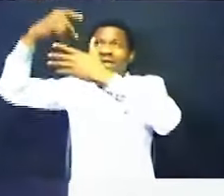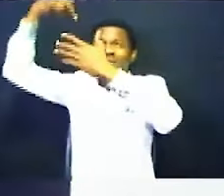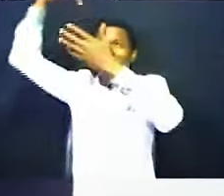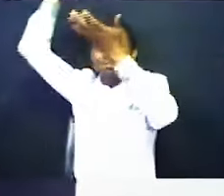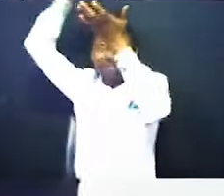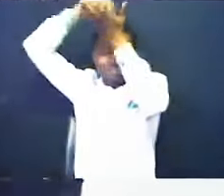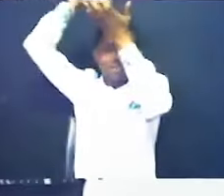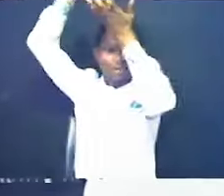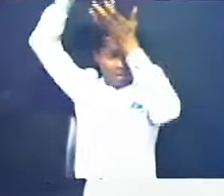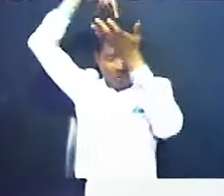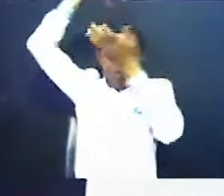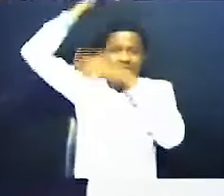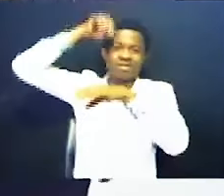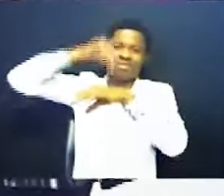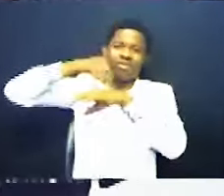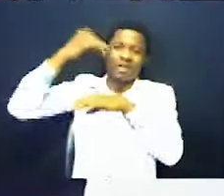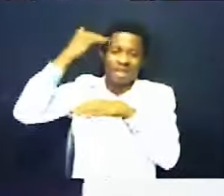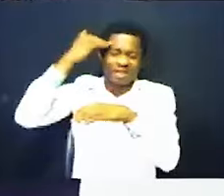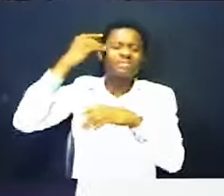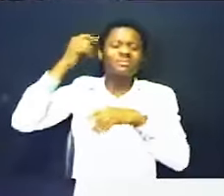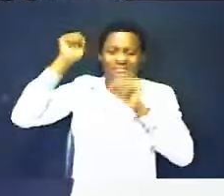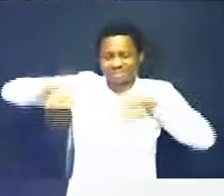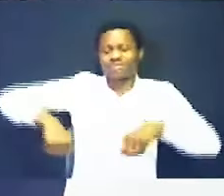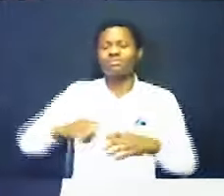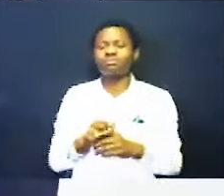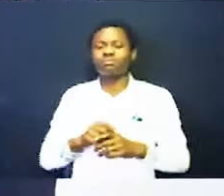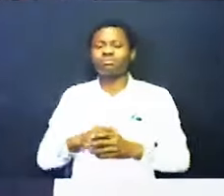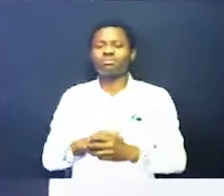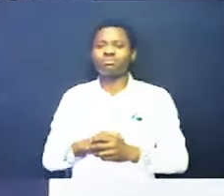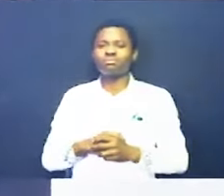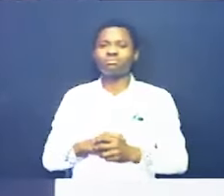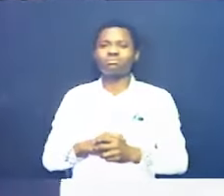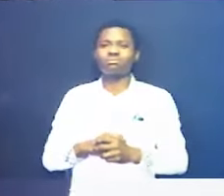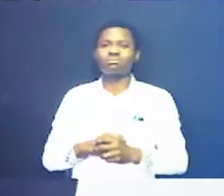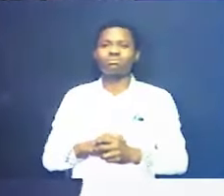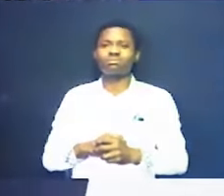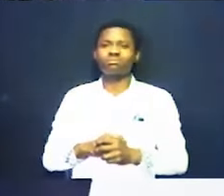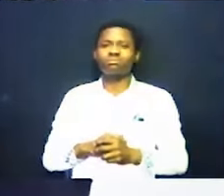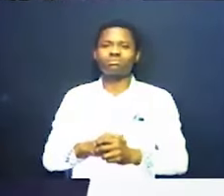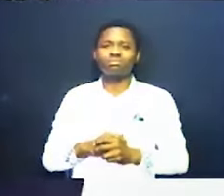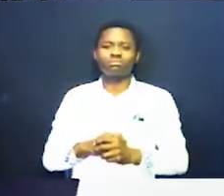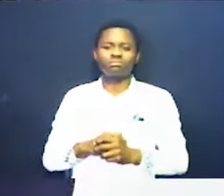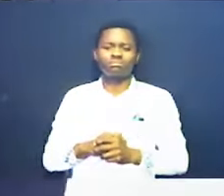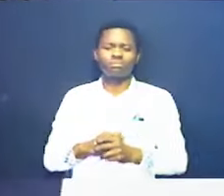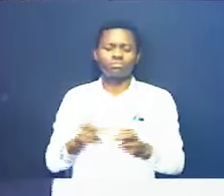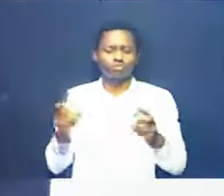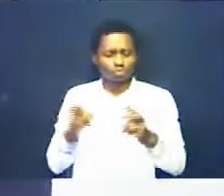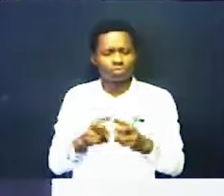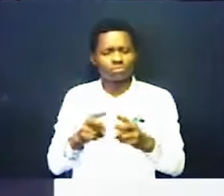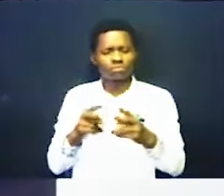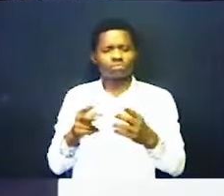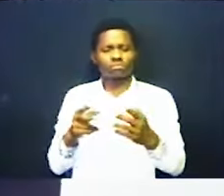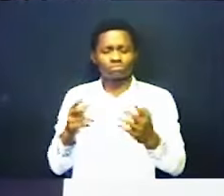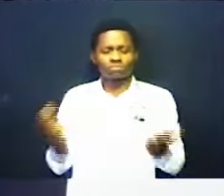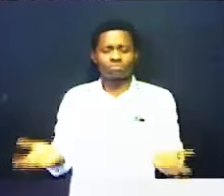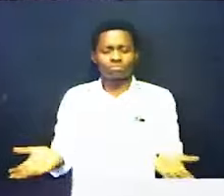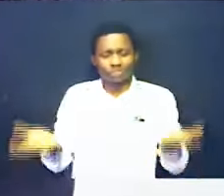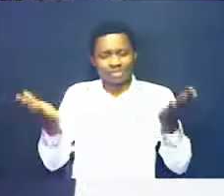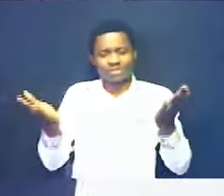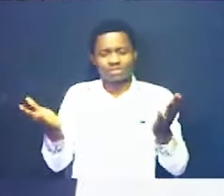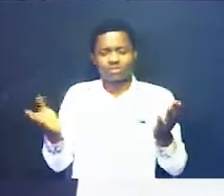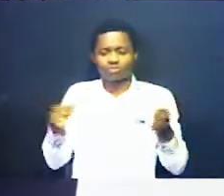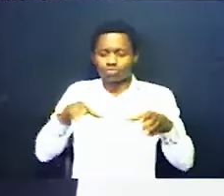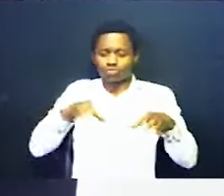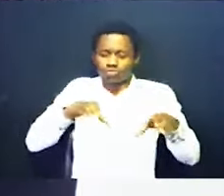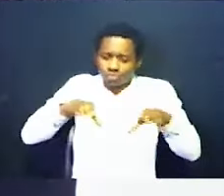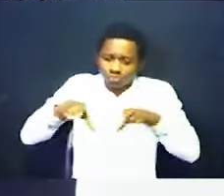ne mum se obanwini wo mbrebuo ewo utri so de obetumi asi ho kwan. Rise and control yourself, and